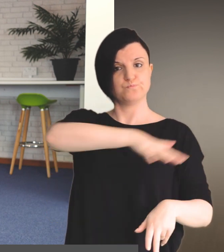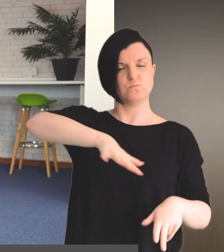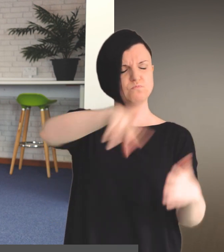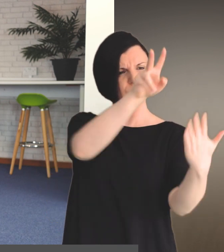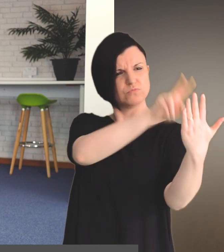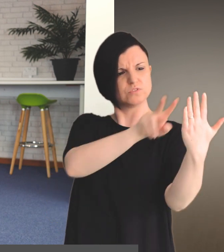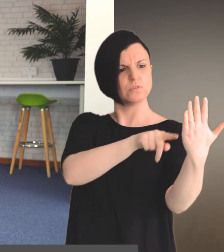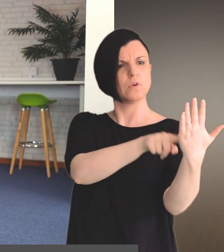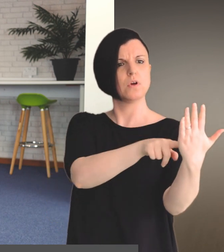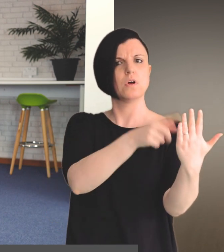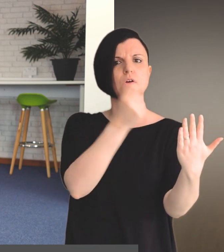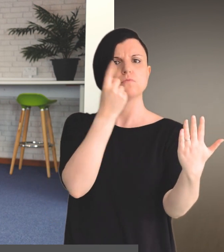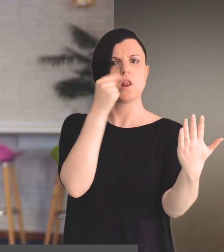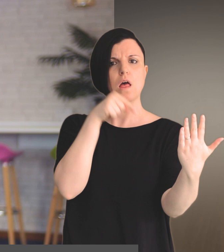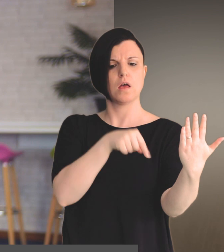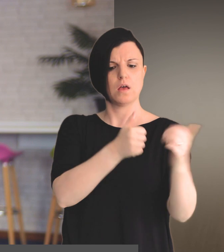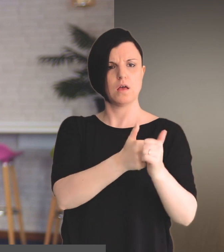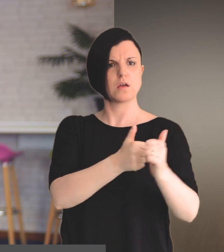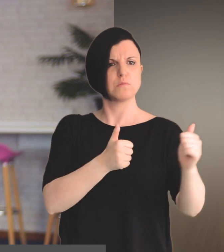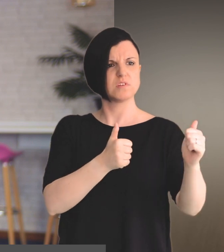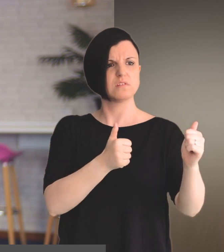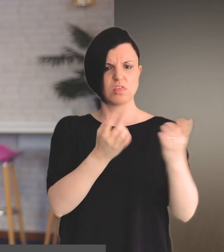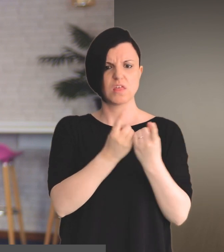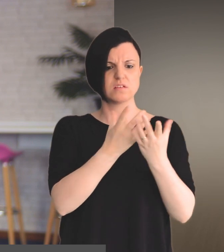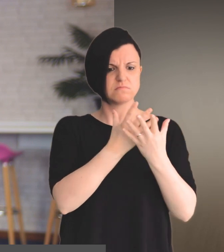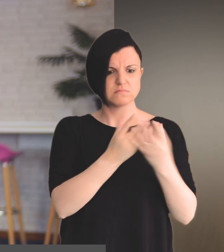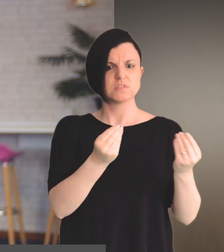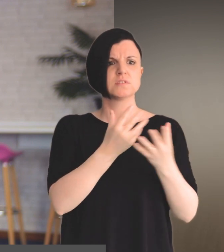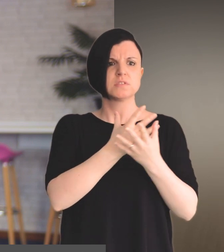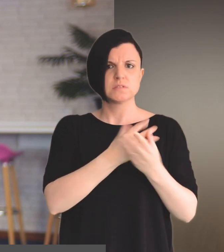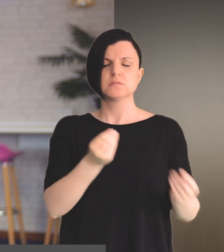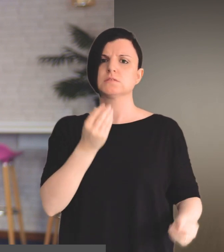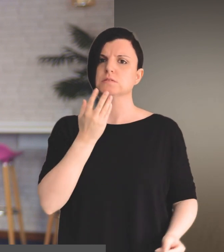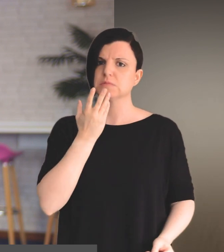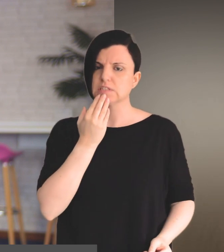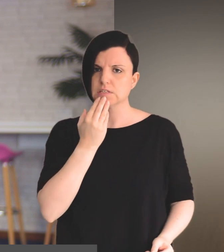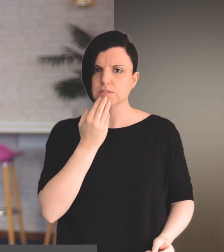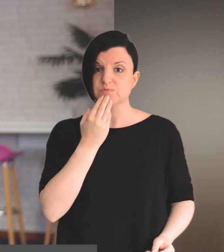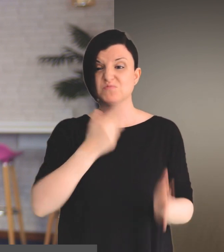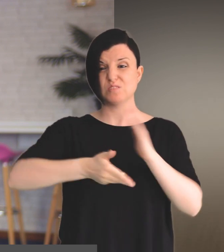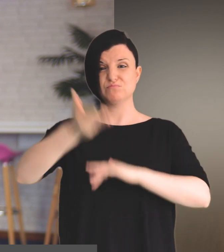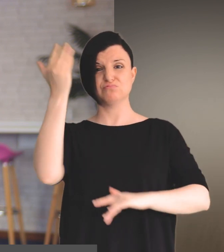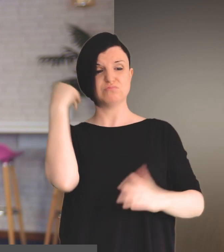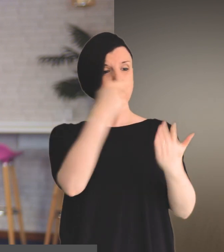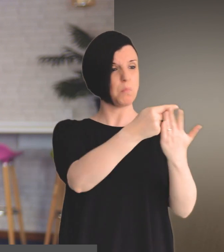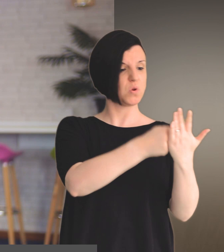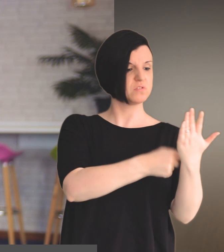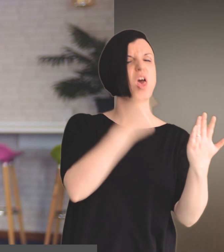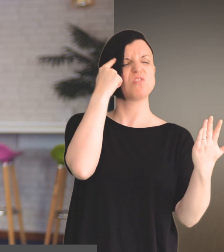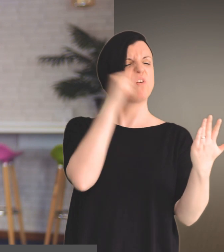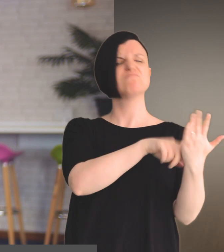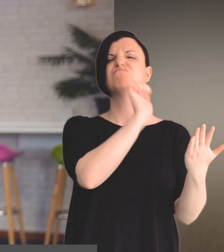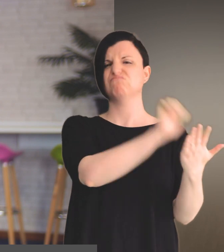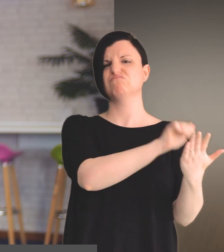suddenly realise what we're missing as a company. And actually, a lot of the things that we thought were absolutely correct and normal